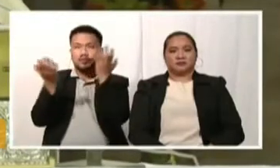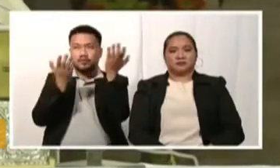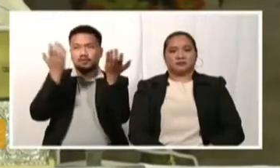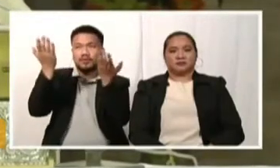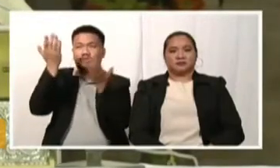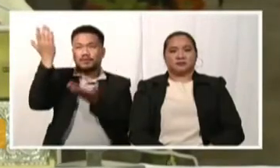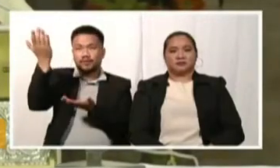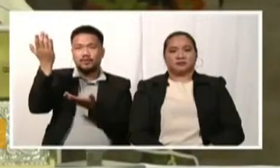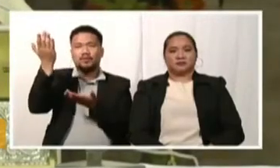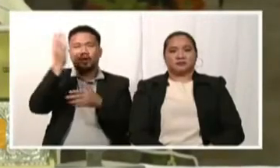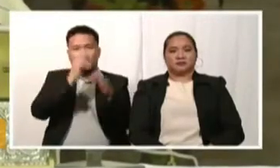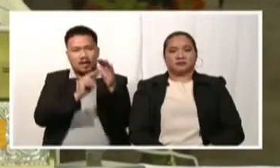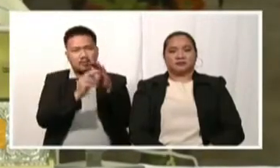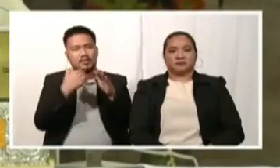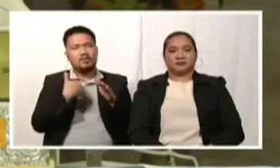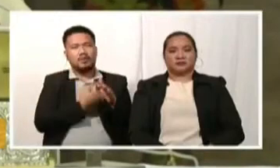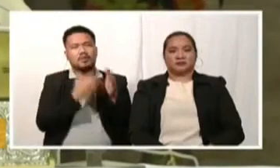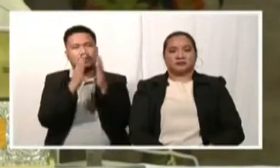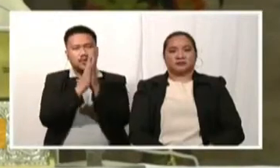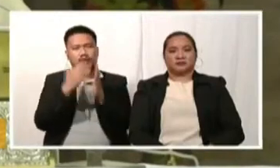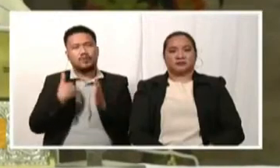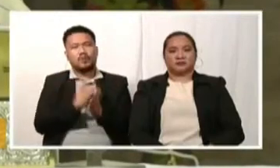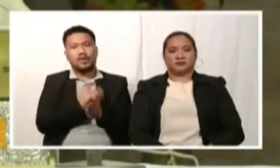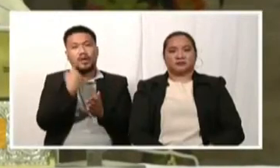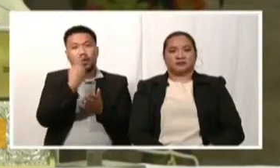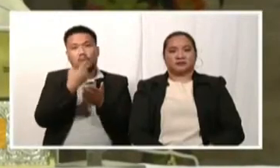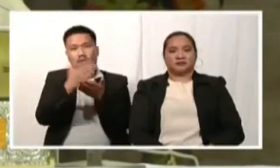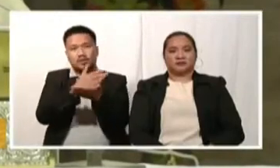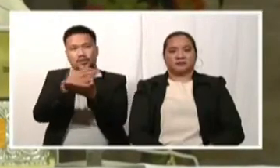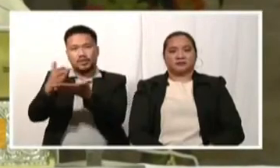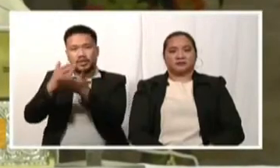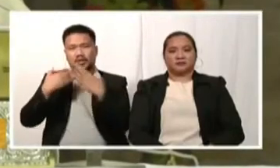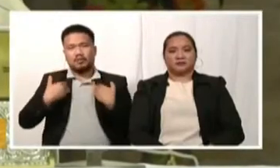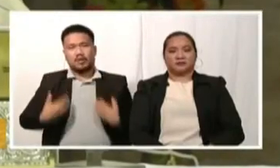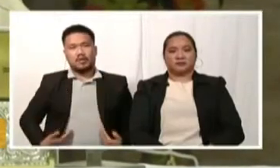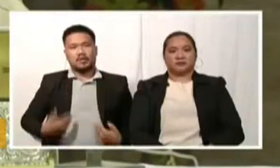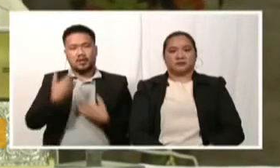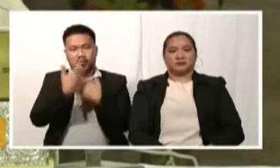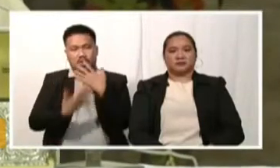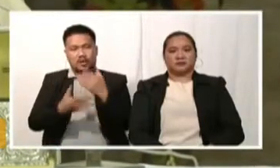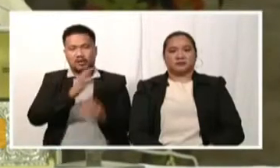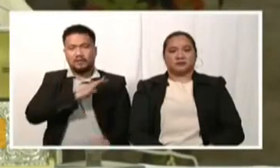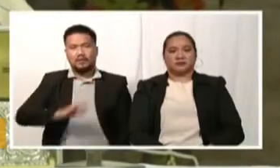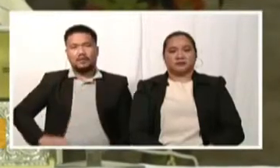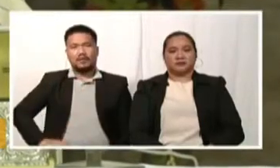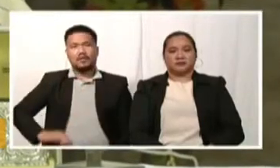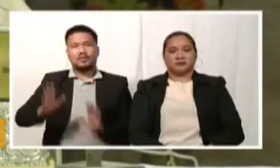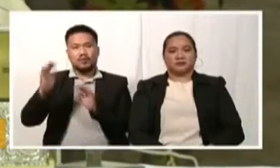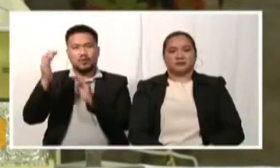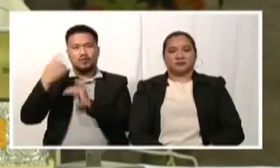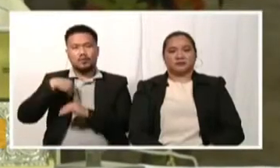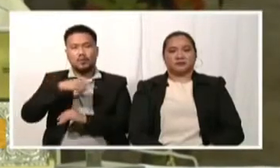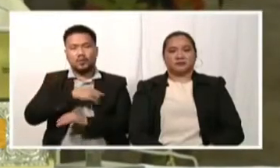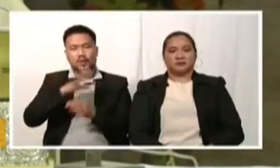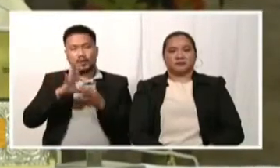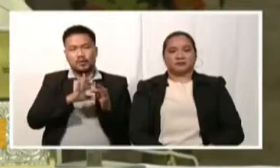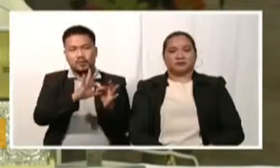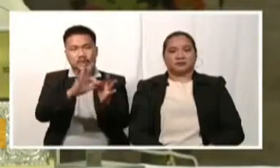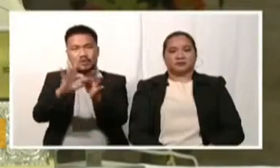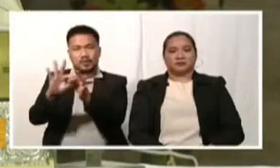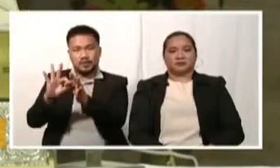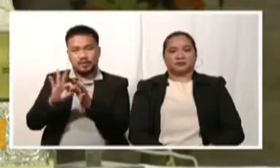you. Humbly we pray that partaking of the body and blood of Christ, we may be gathered into